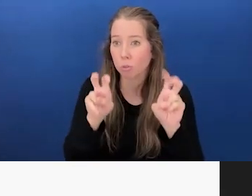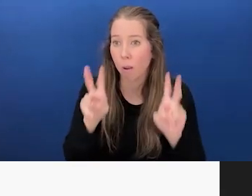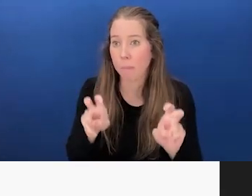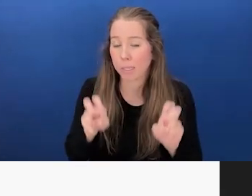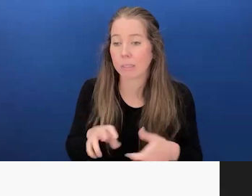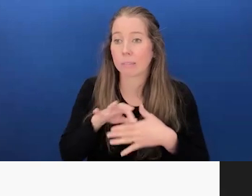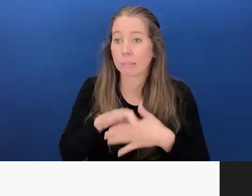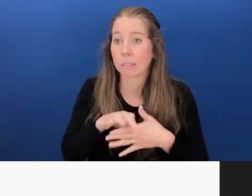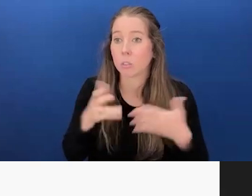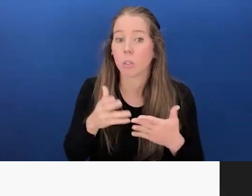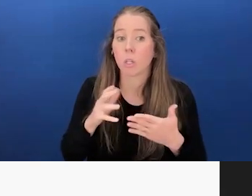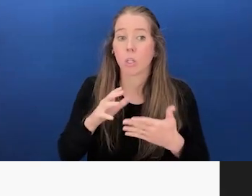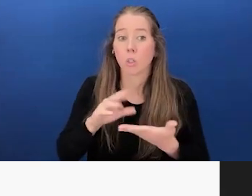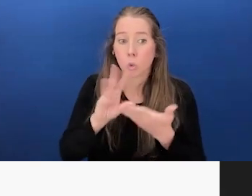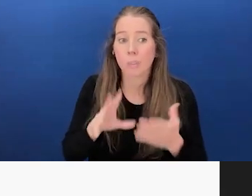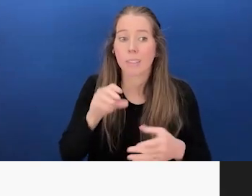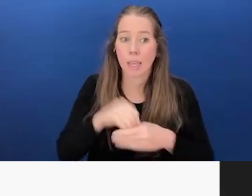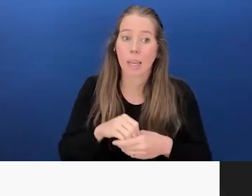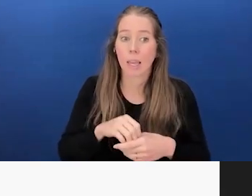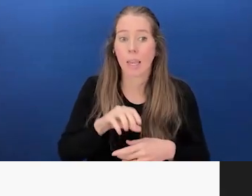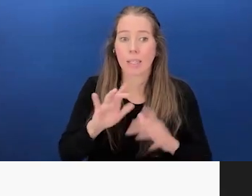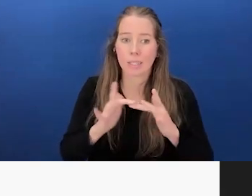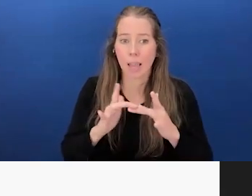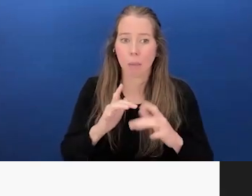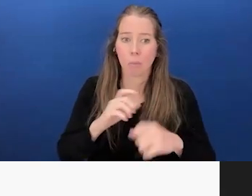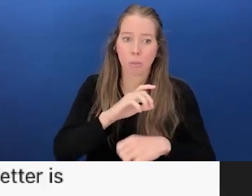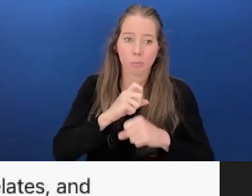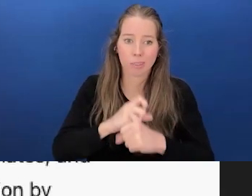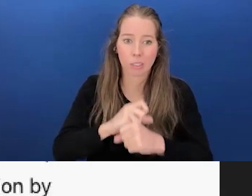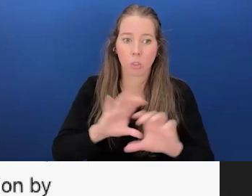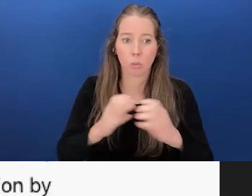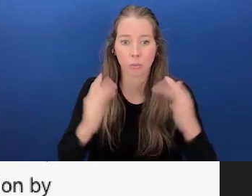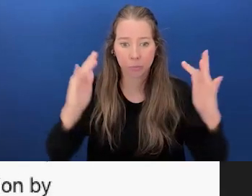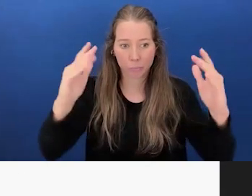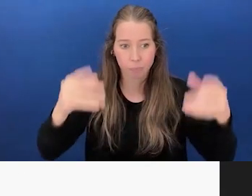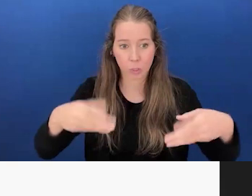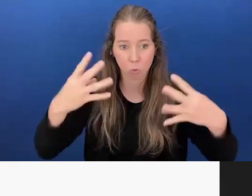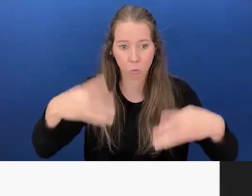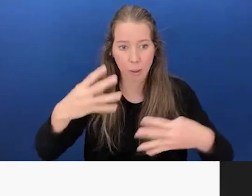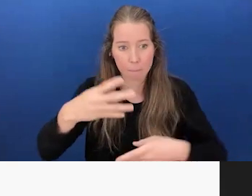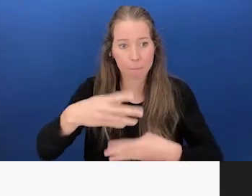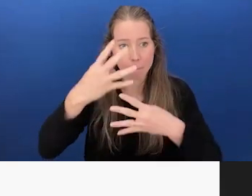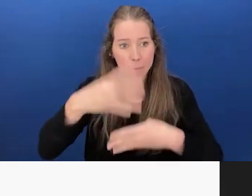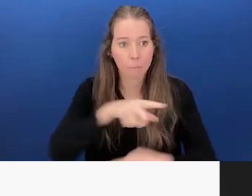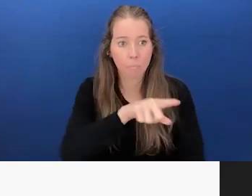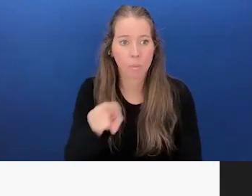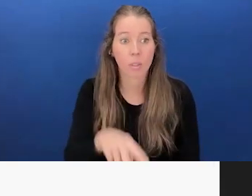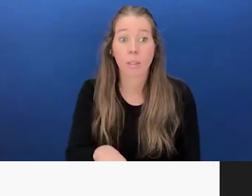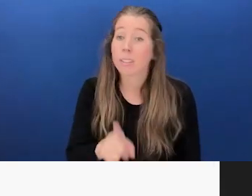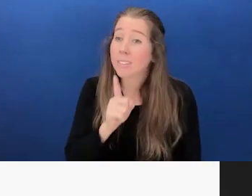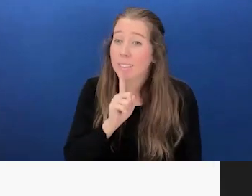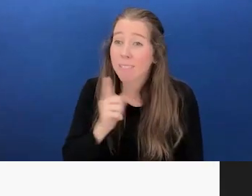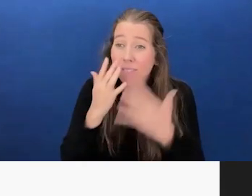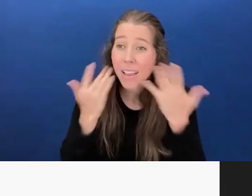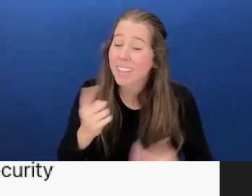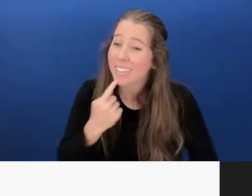is students in a cybersecurity course. All right, as we go down, here's what it generates. It's friendly. It says,